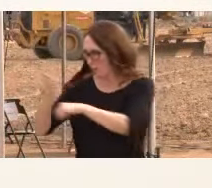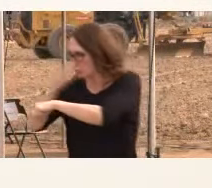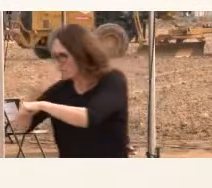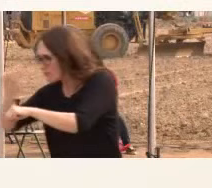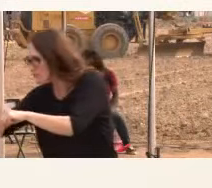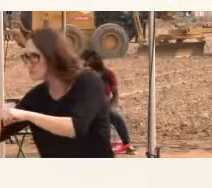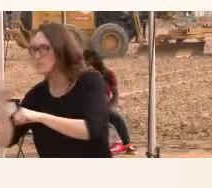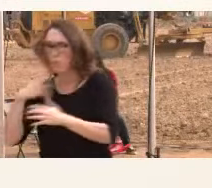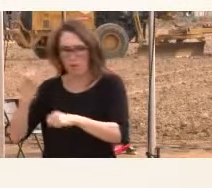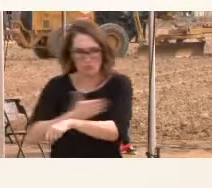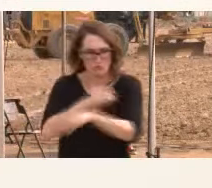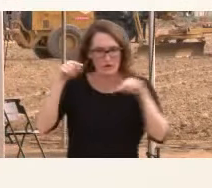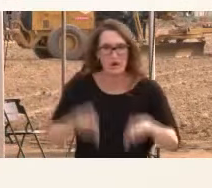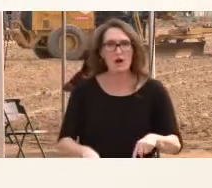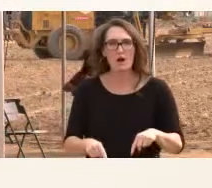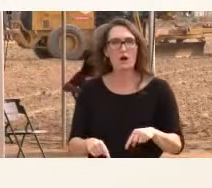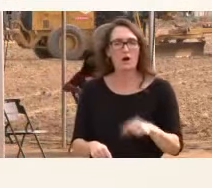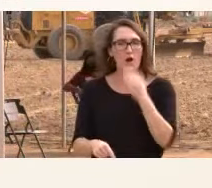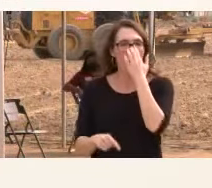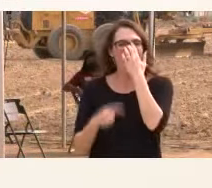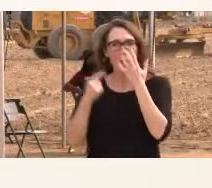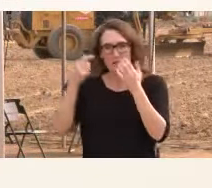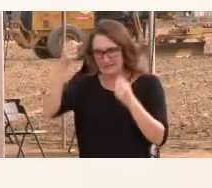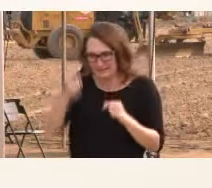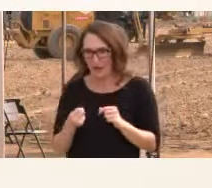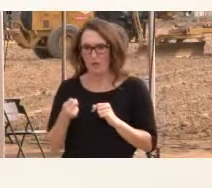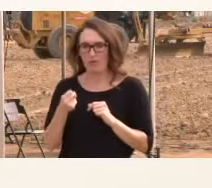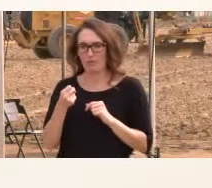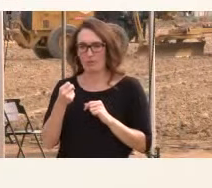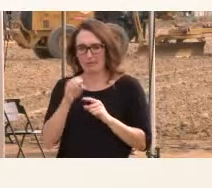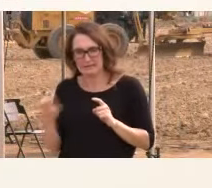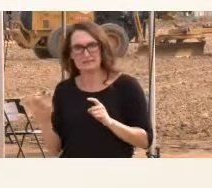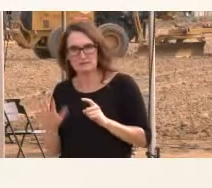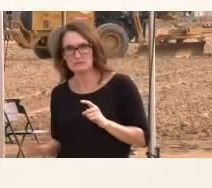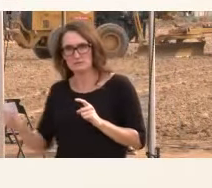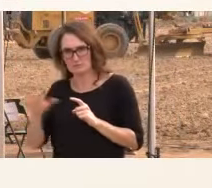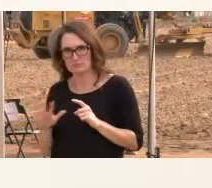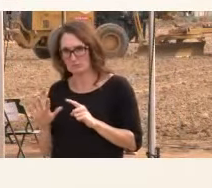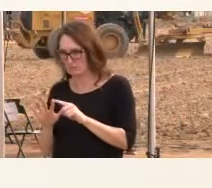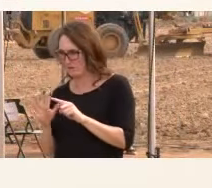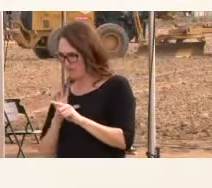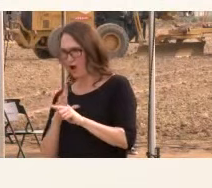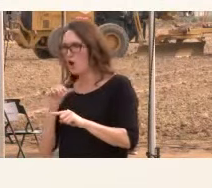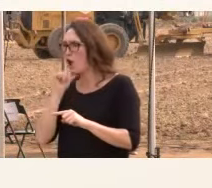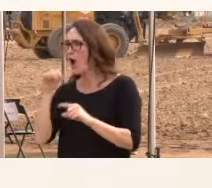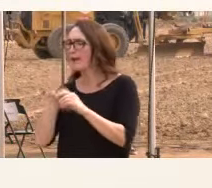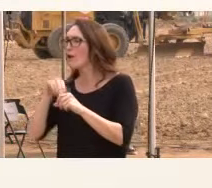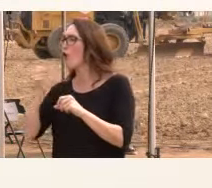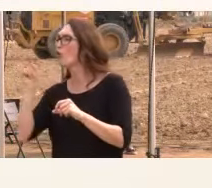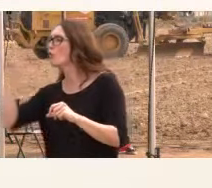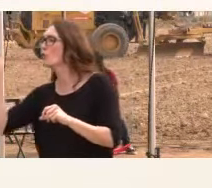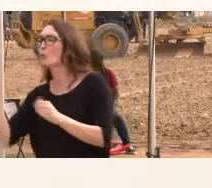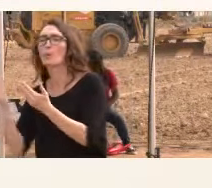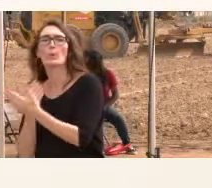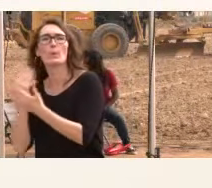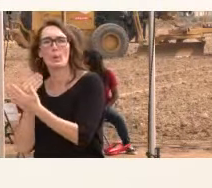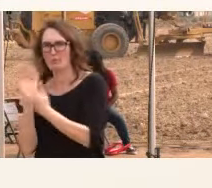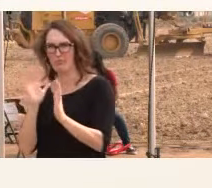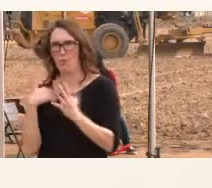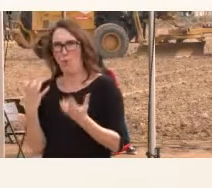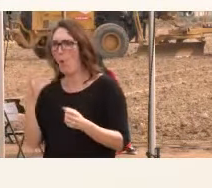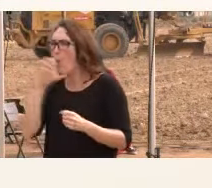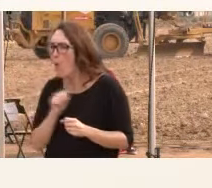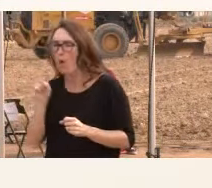neighborhoods, not in Southeast sprawl. And the system responded, and they put that in the bond. So